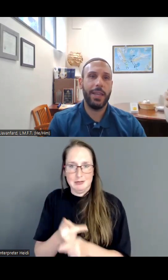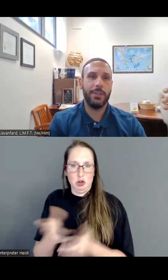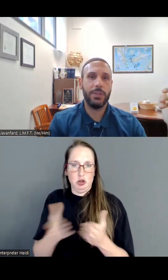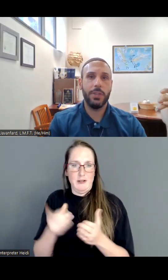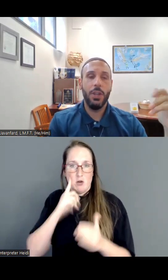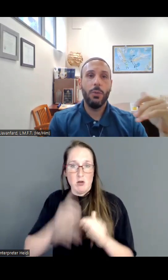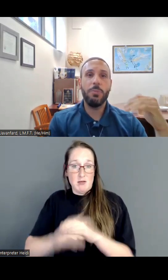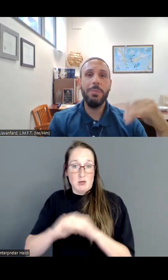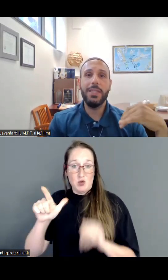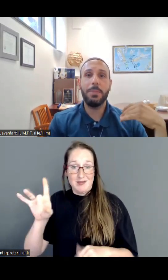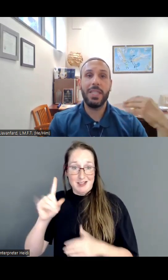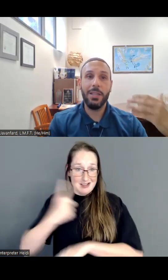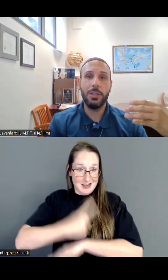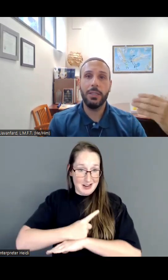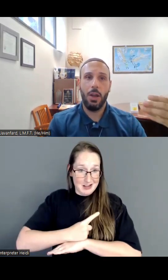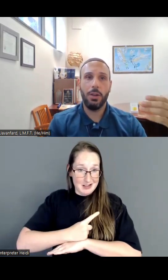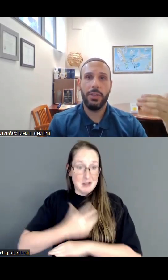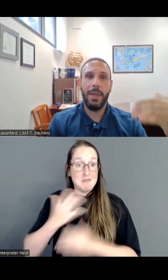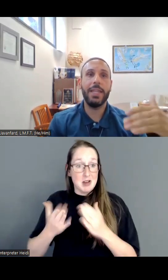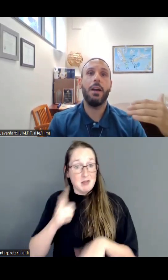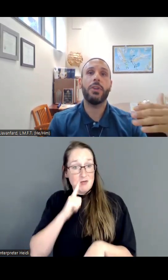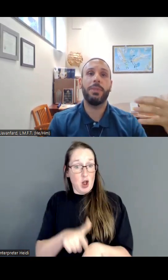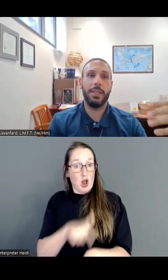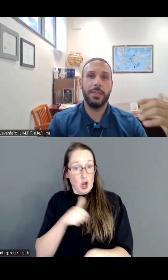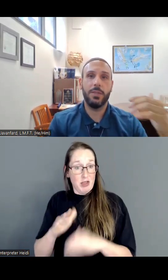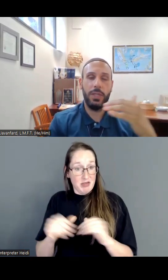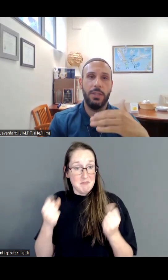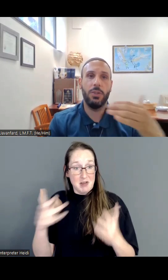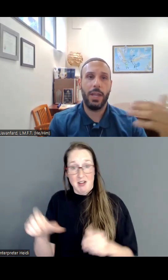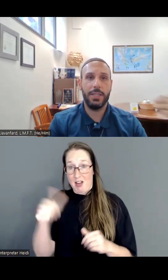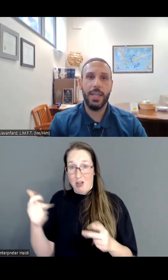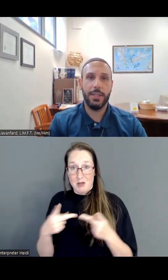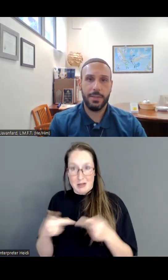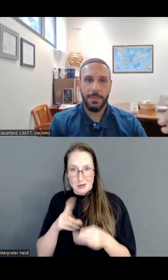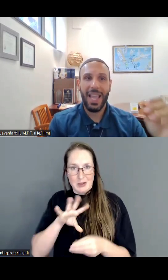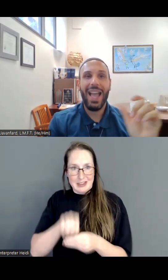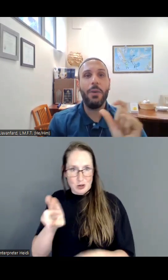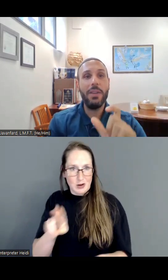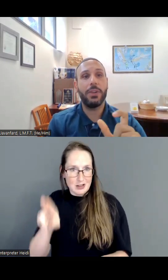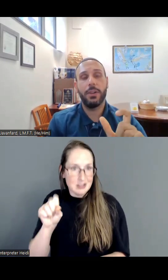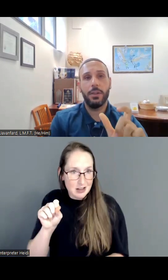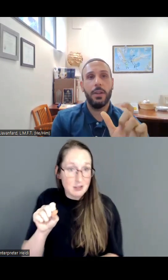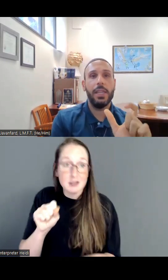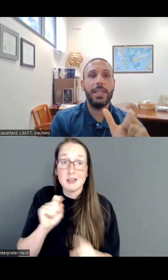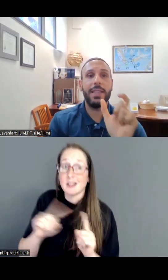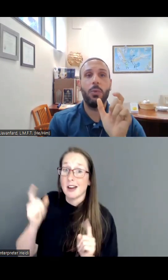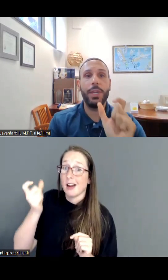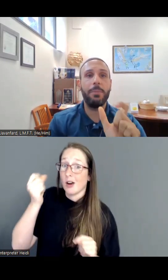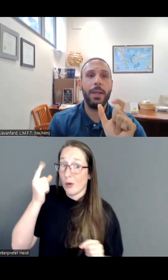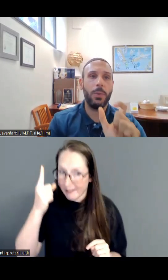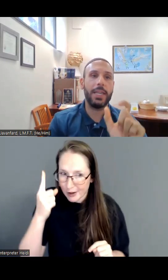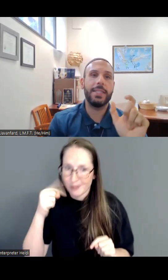28 days, which may be substantially longer than many other places within the United States. However, it